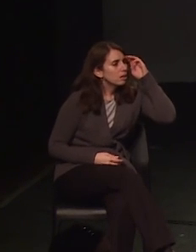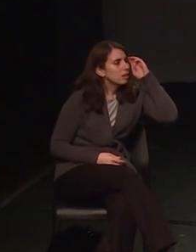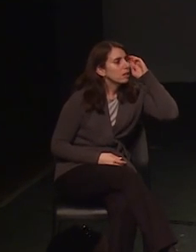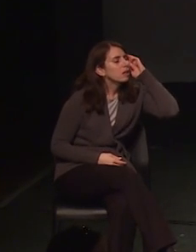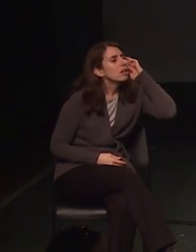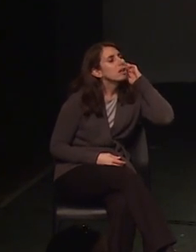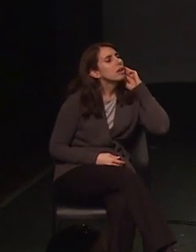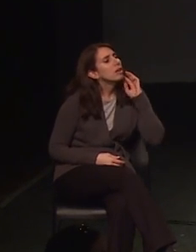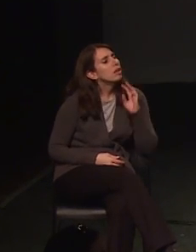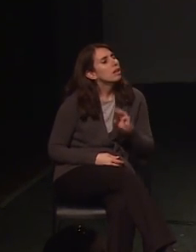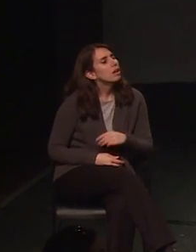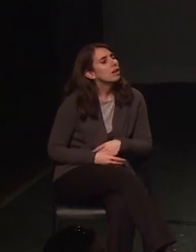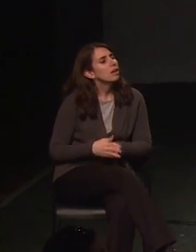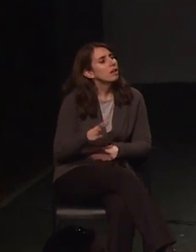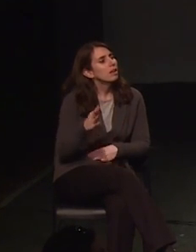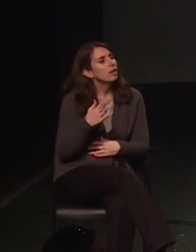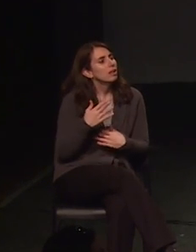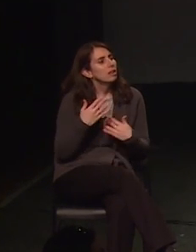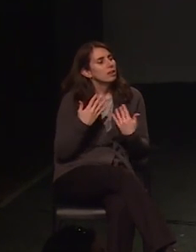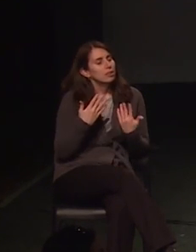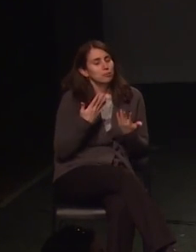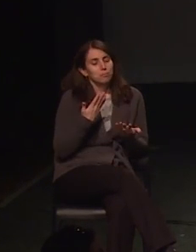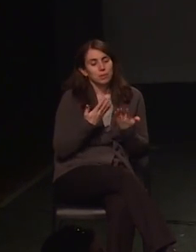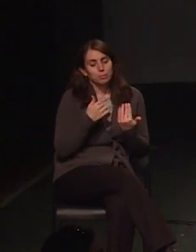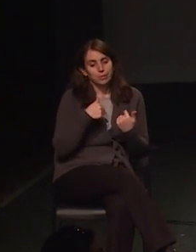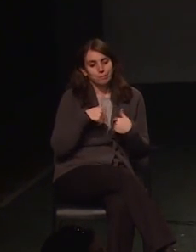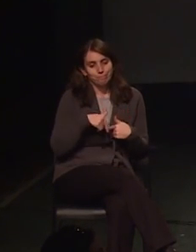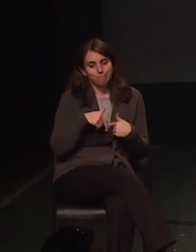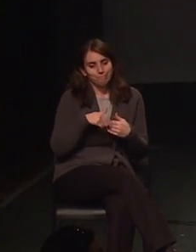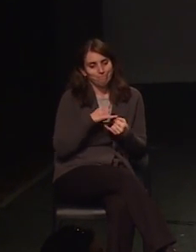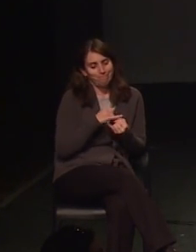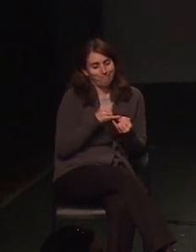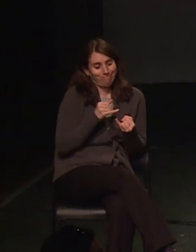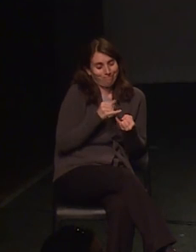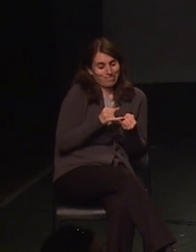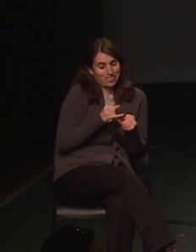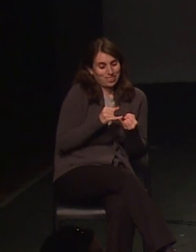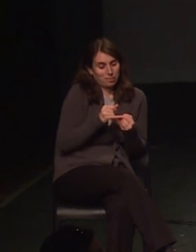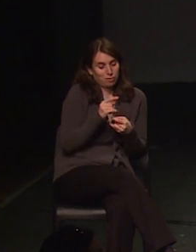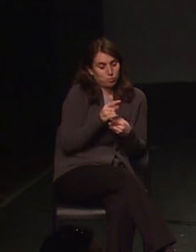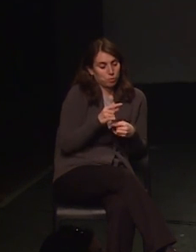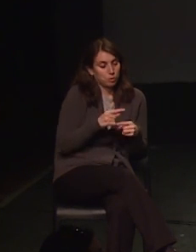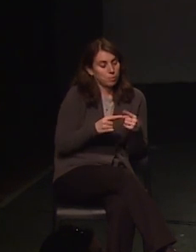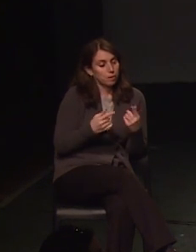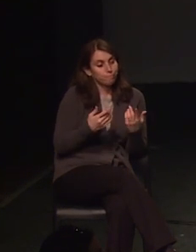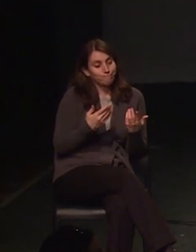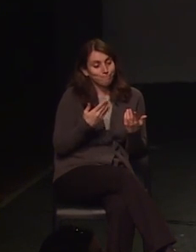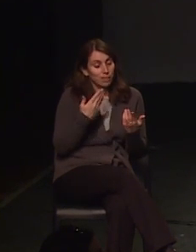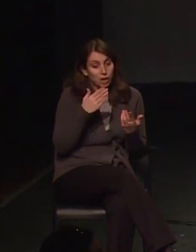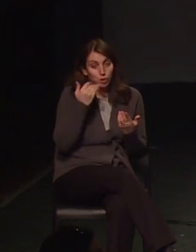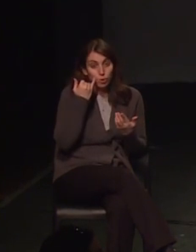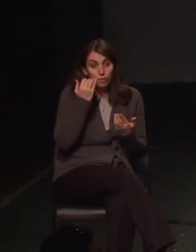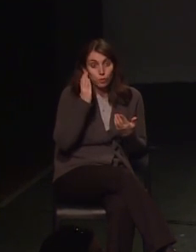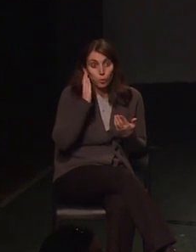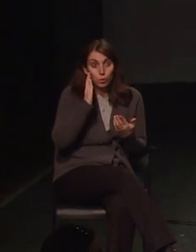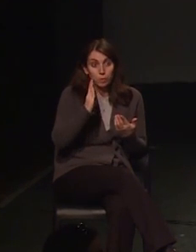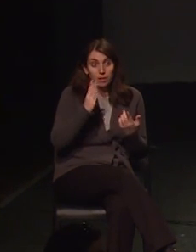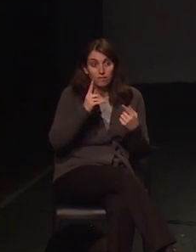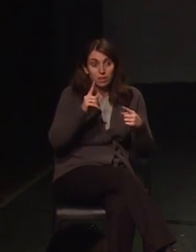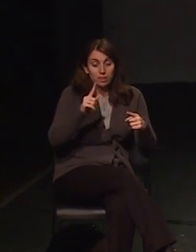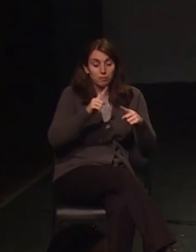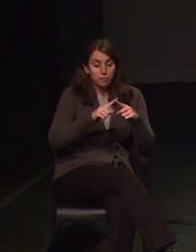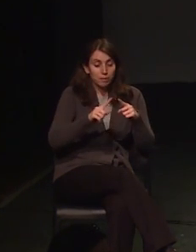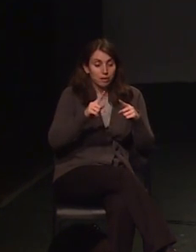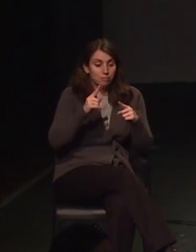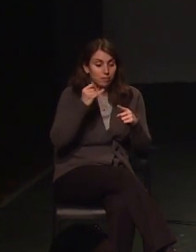This is not the 11th hour, is it? Or is something actually gonna be able to be effective at this time? If we go back and recognize this is